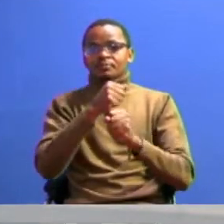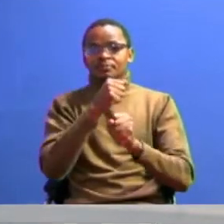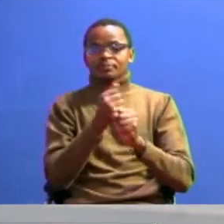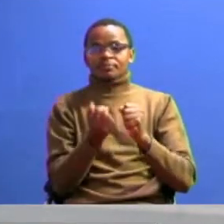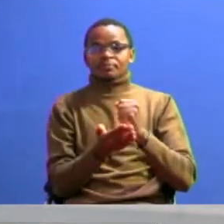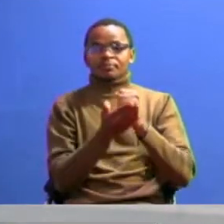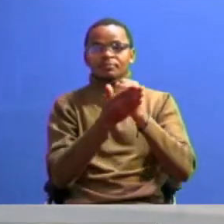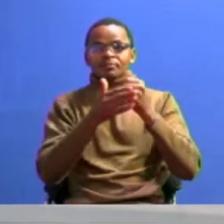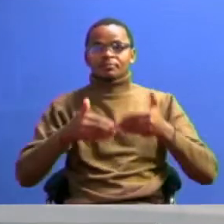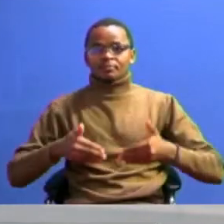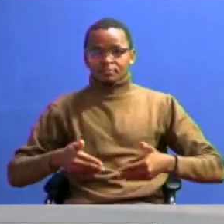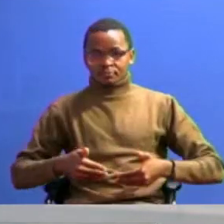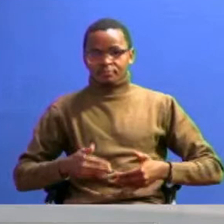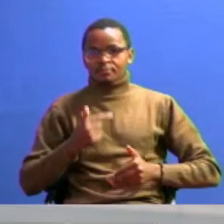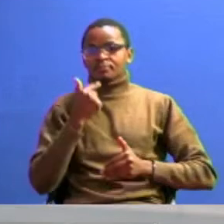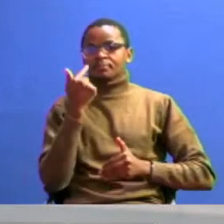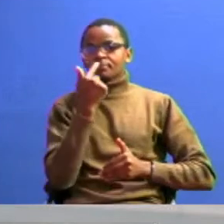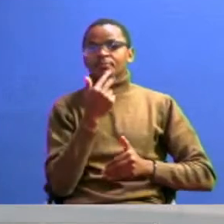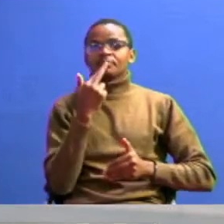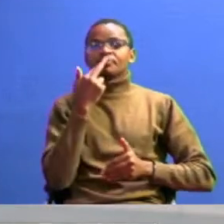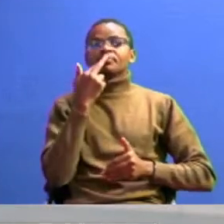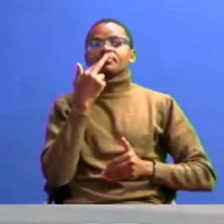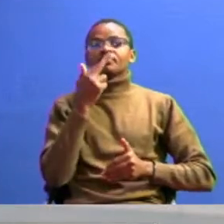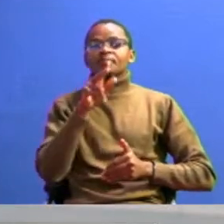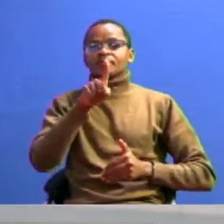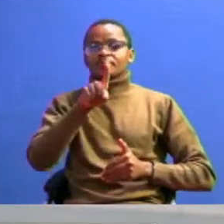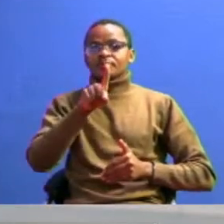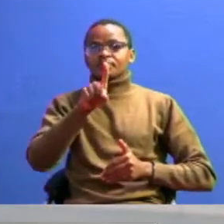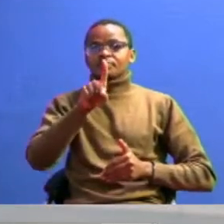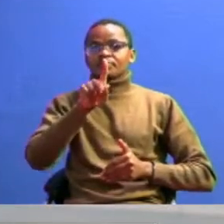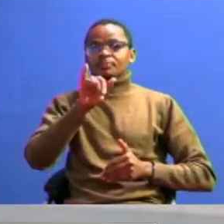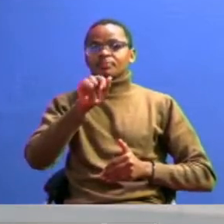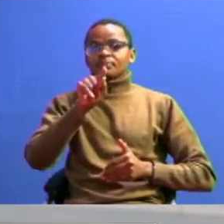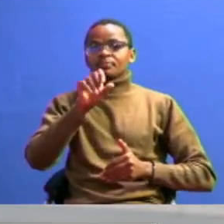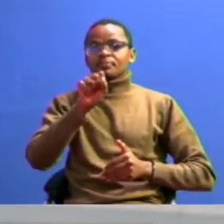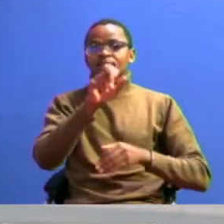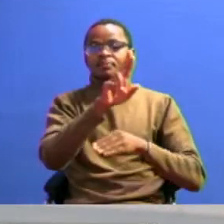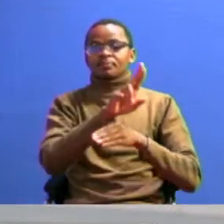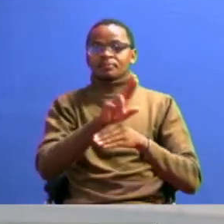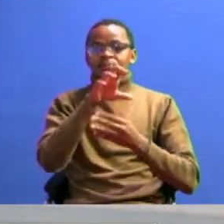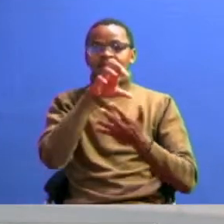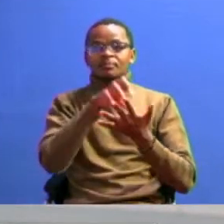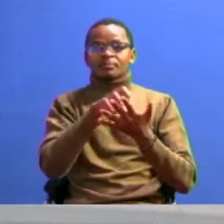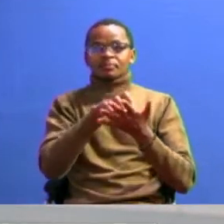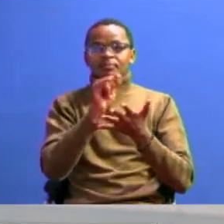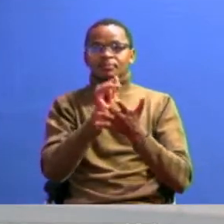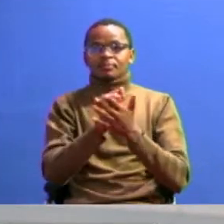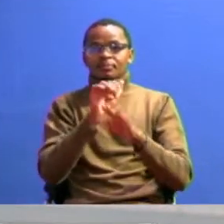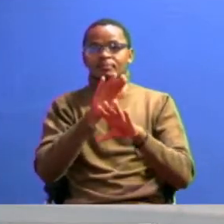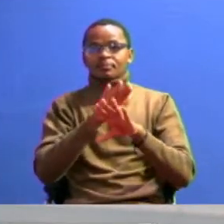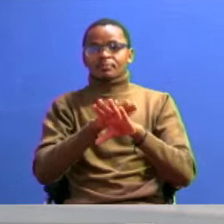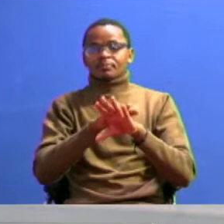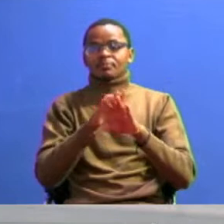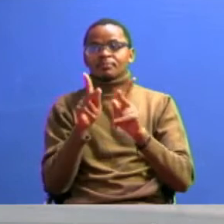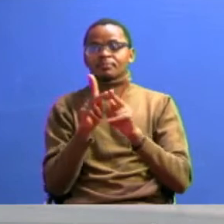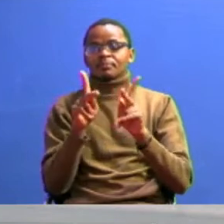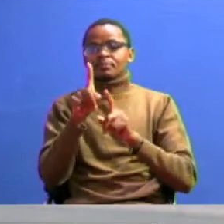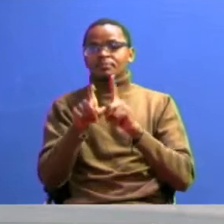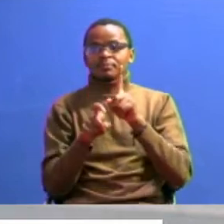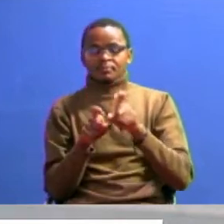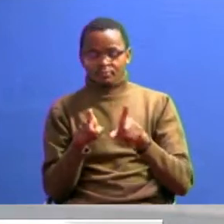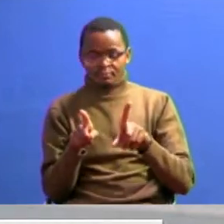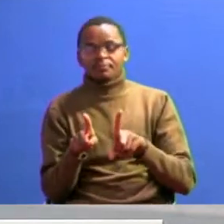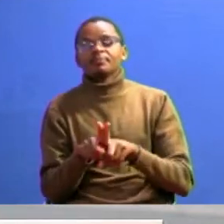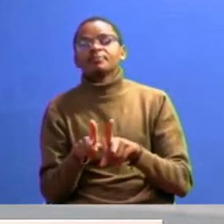our youth who are in the pits of substance use condition? That's a very good question. And I want to also